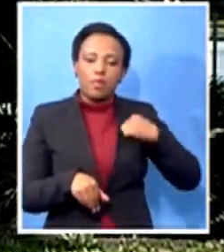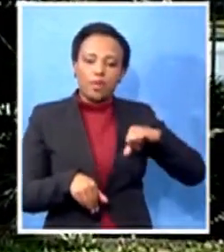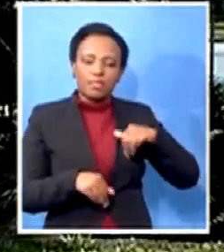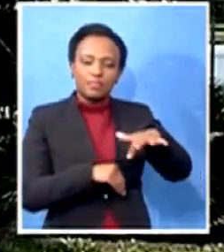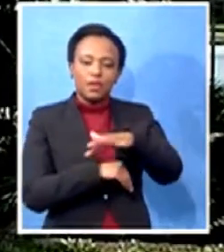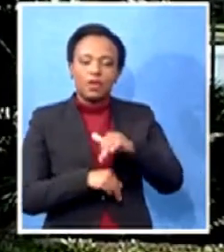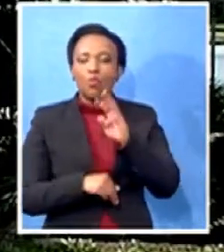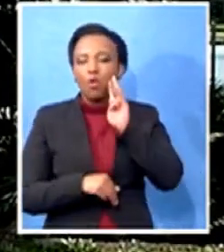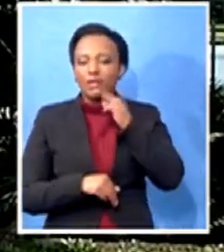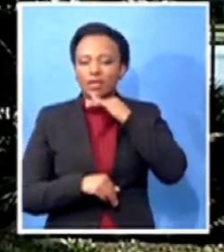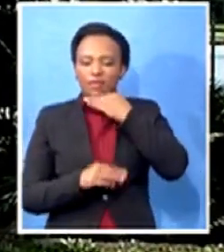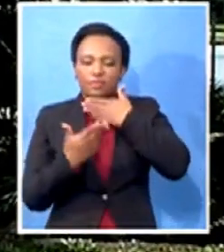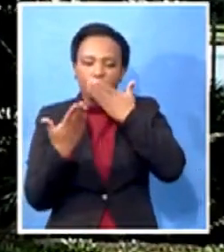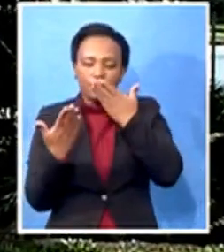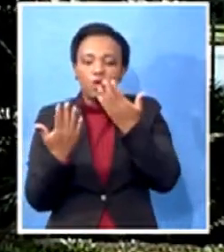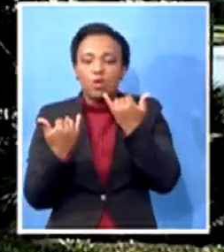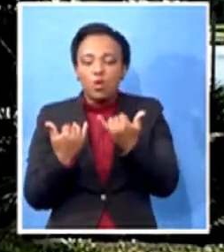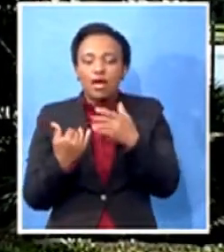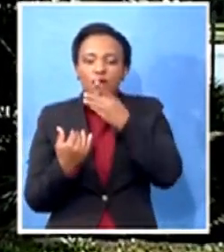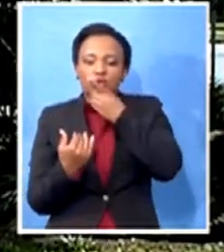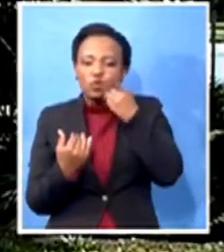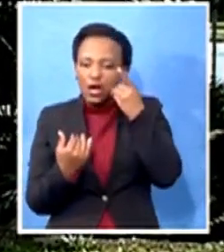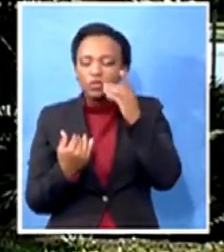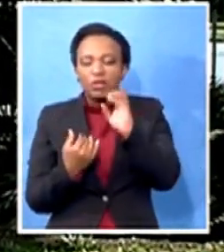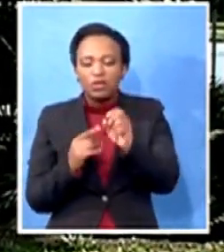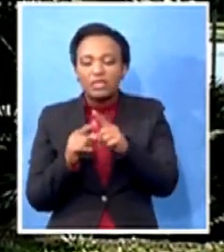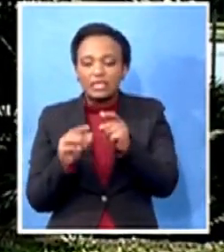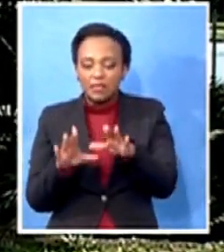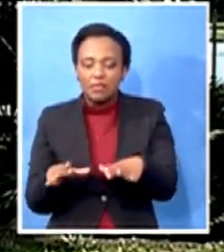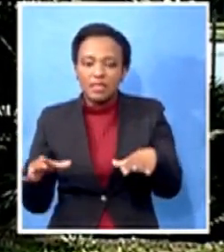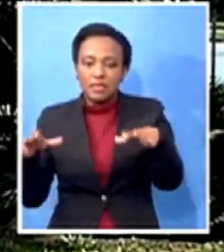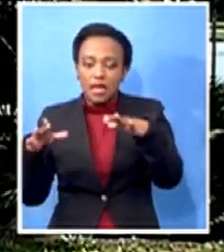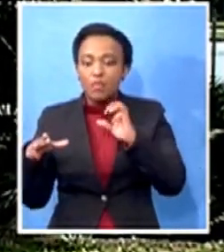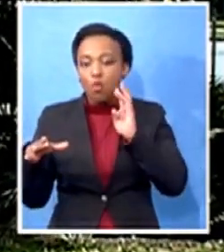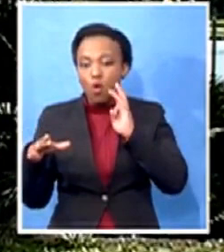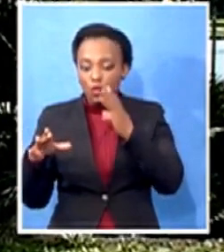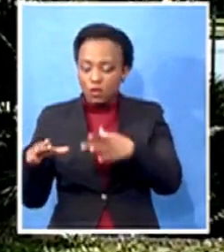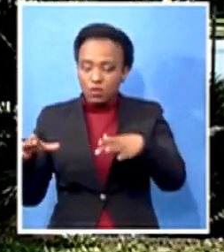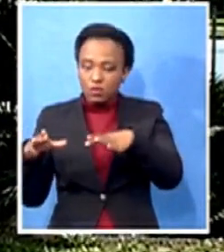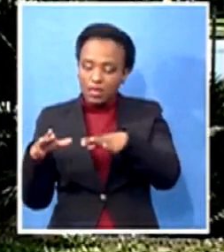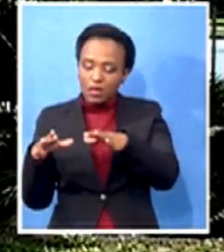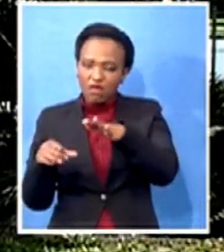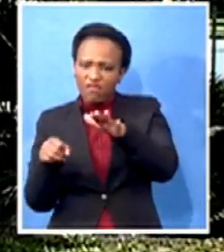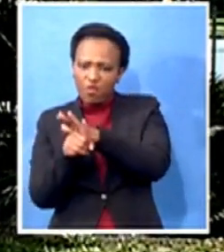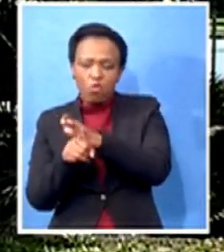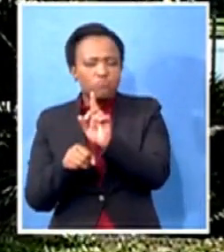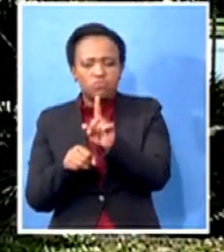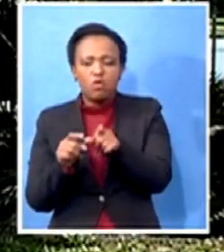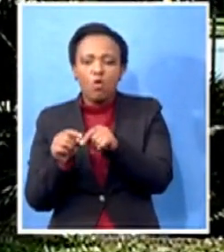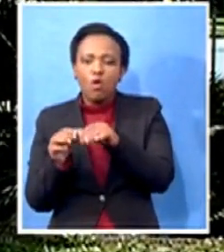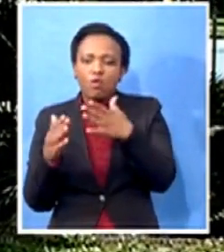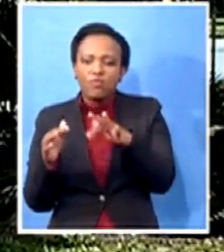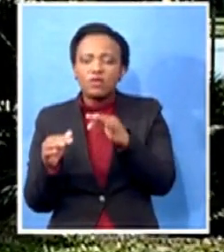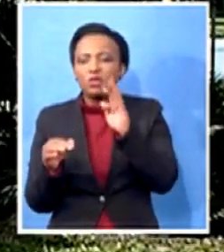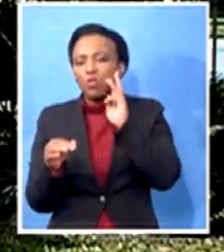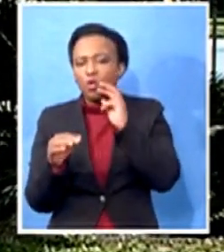drought, and our dam levels are really not where they're supposed to be. We have seen continuous water restrictions, and I've just talked to Shane from the disaster management,